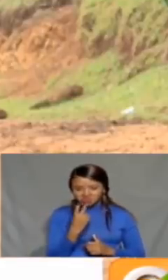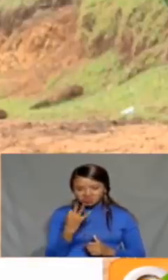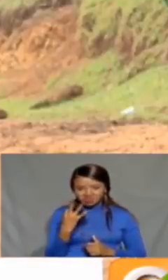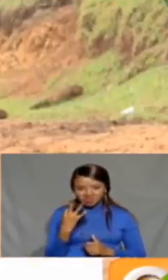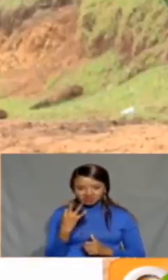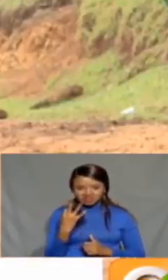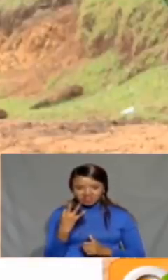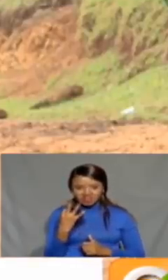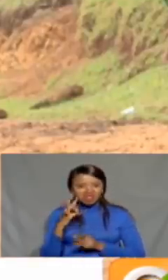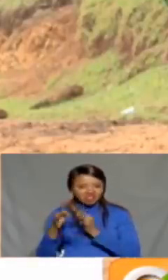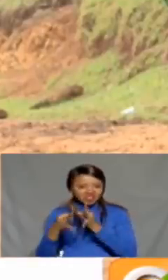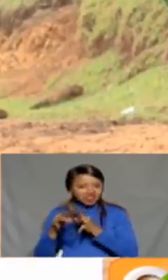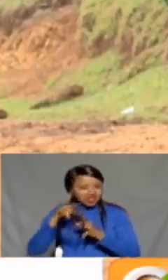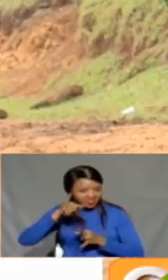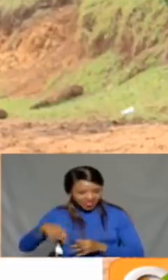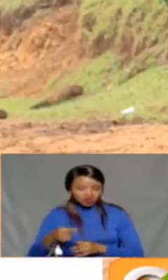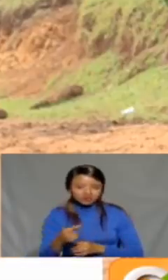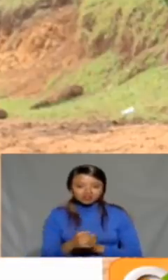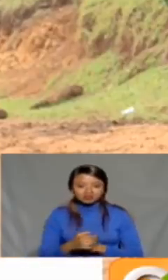32-33 acres. Thousand.